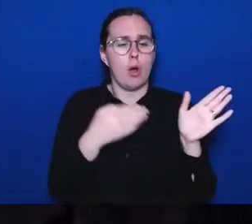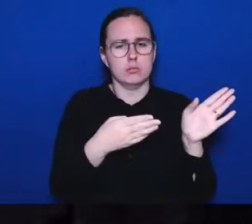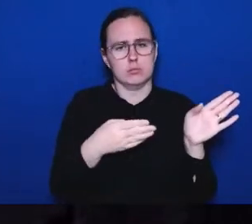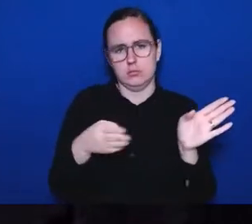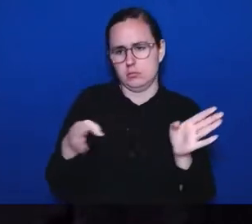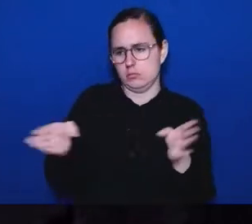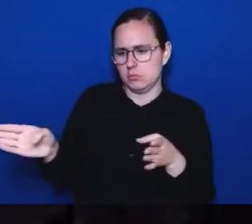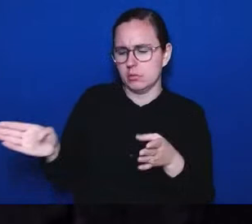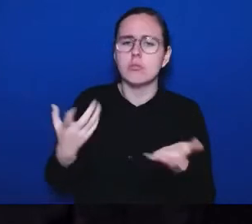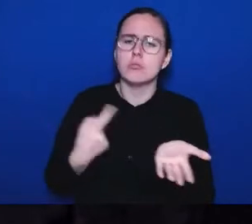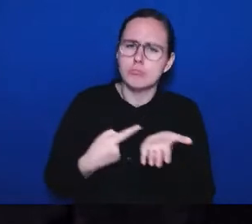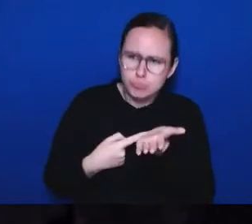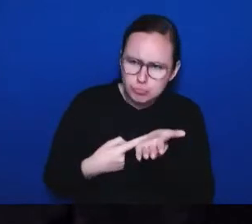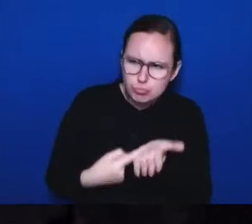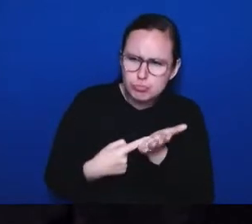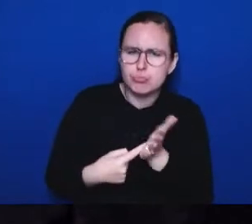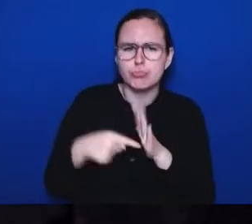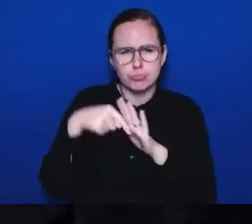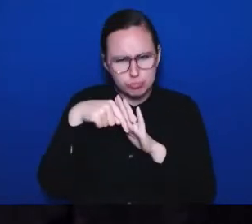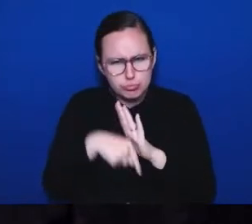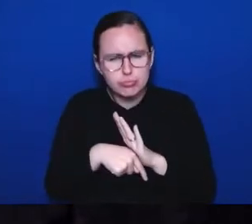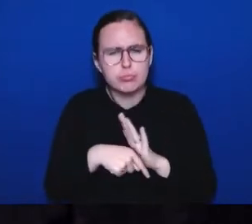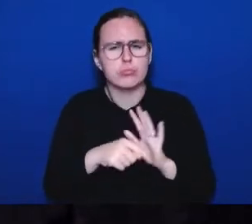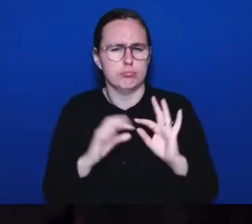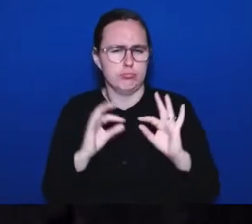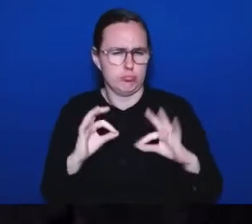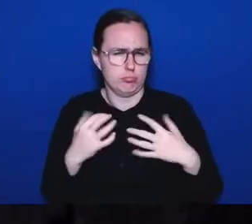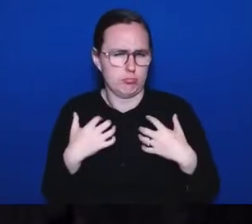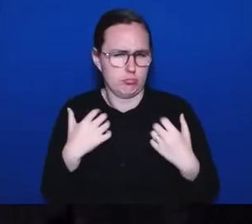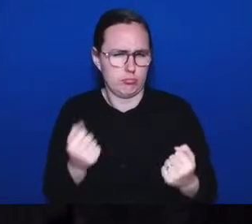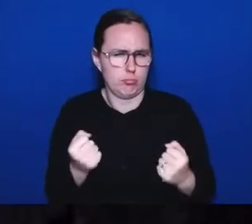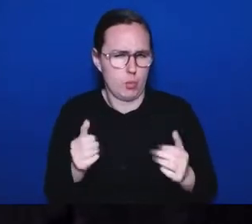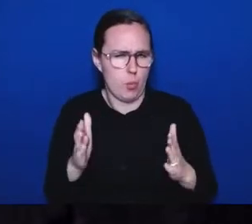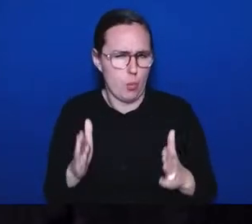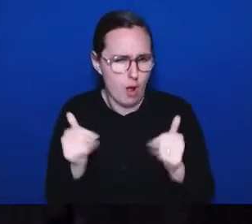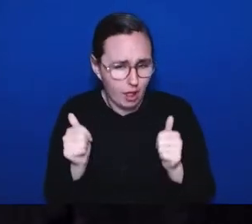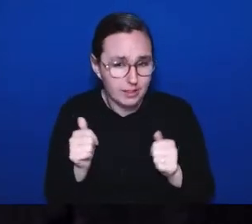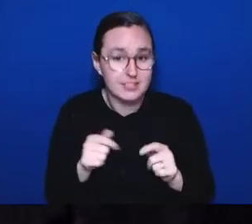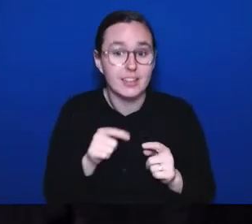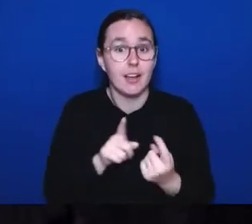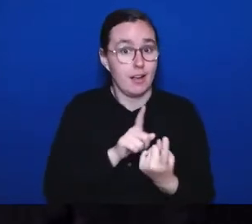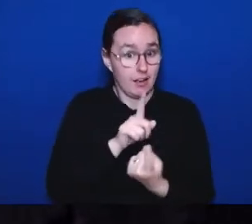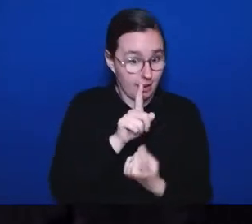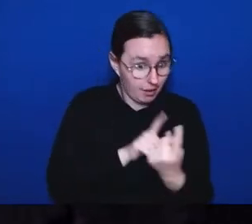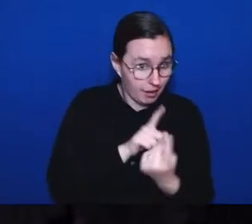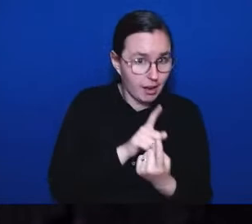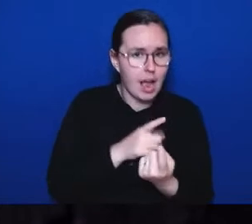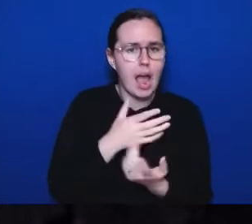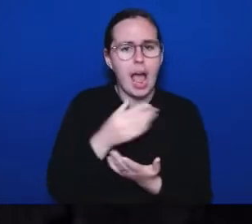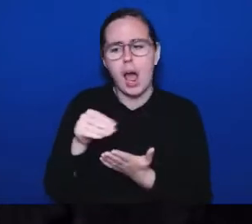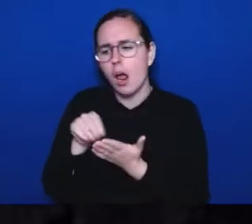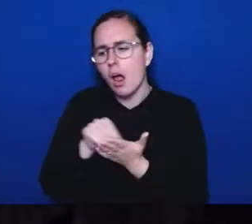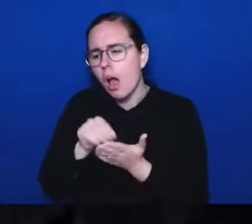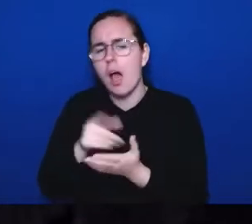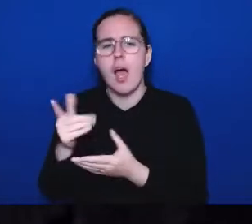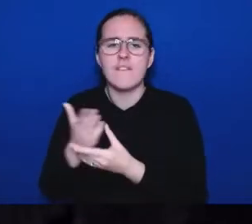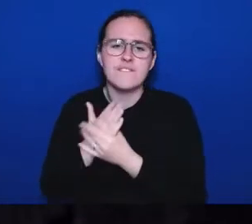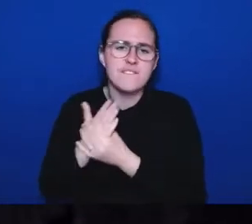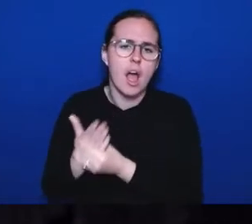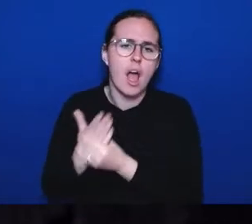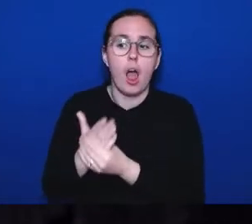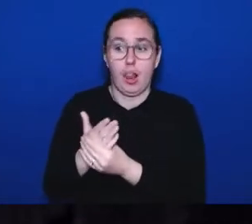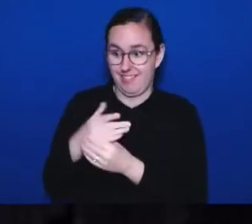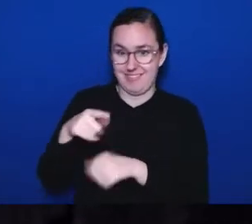the work doctors do outside of the direct care for patients, and it also allows them to get supported